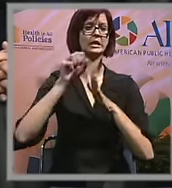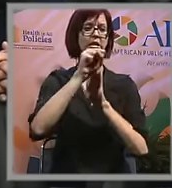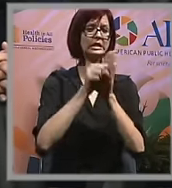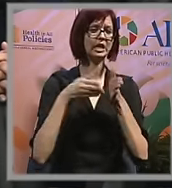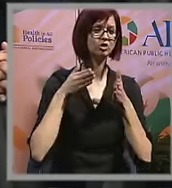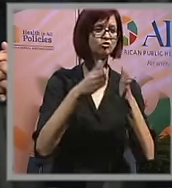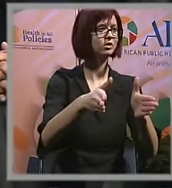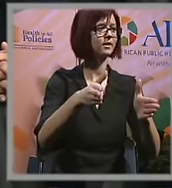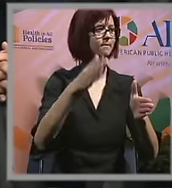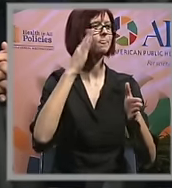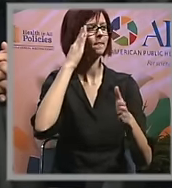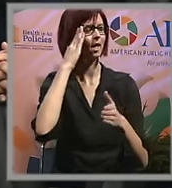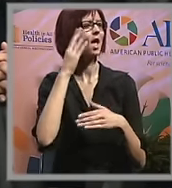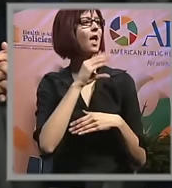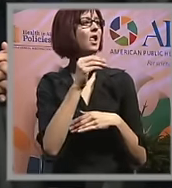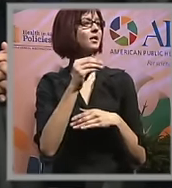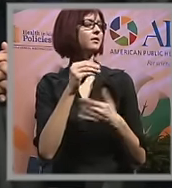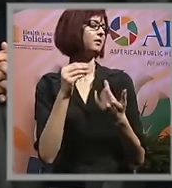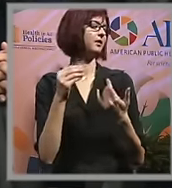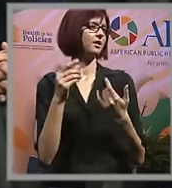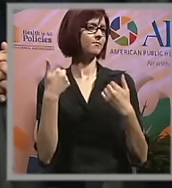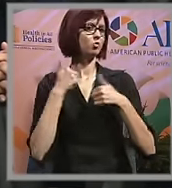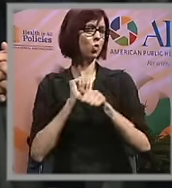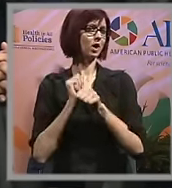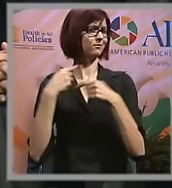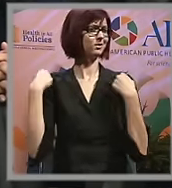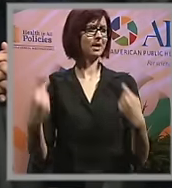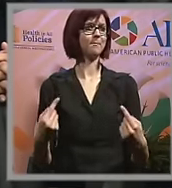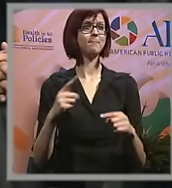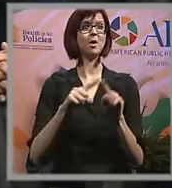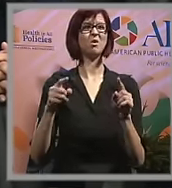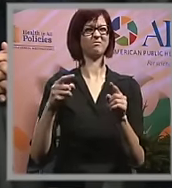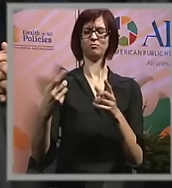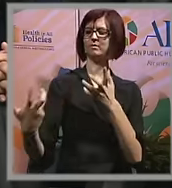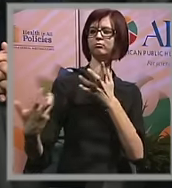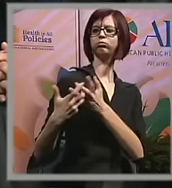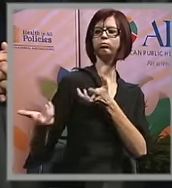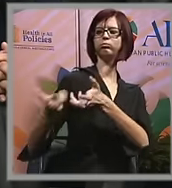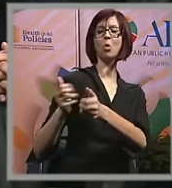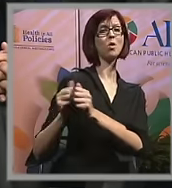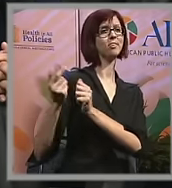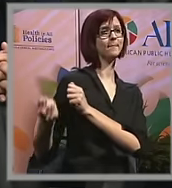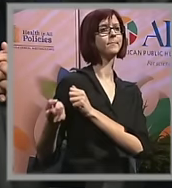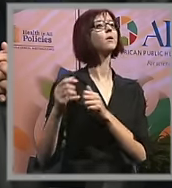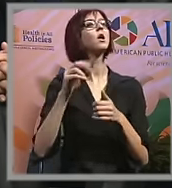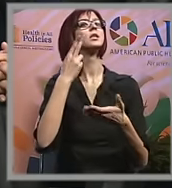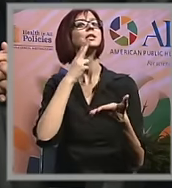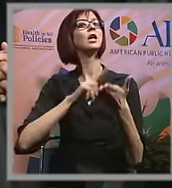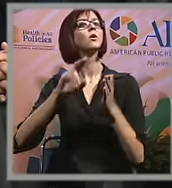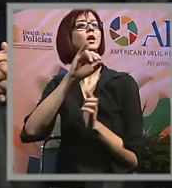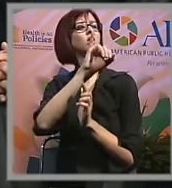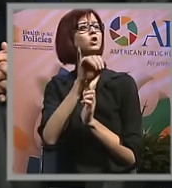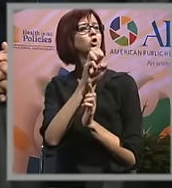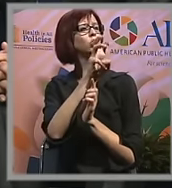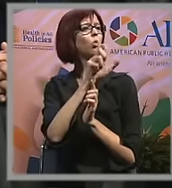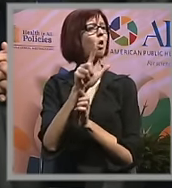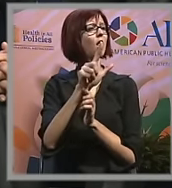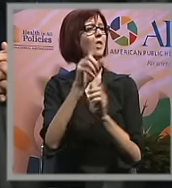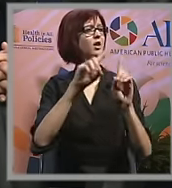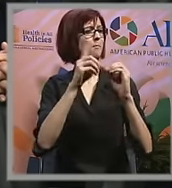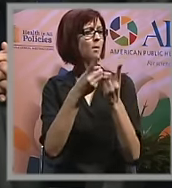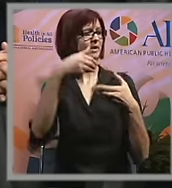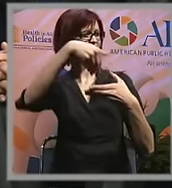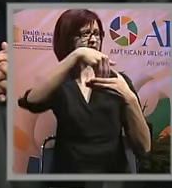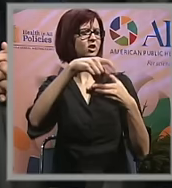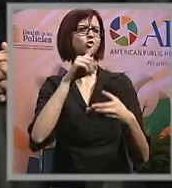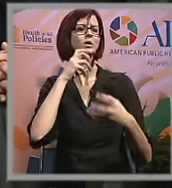of complete streets for quite some time now. And so we found areas of synergy with them. With Secretary Jewell at the Department of Interior, she